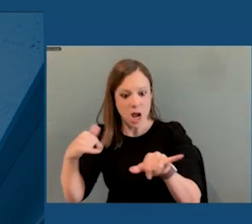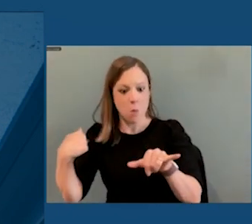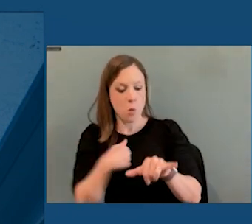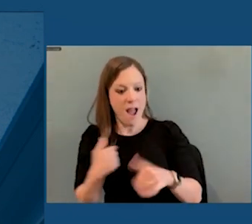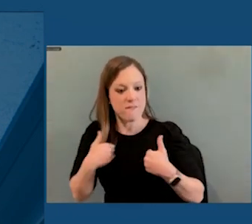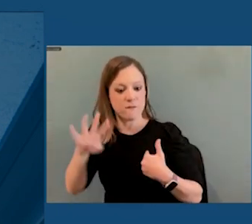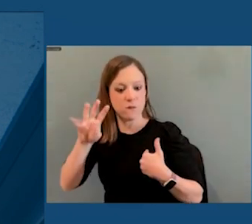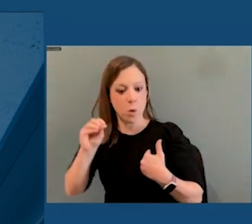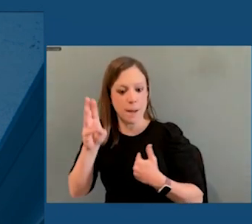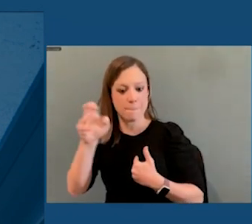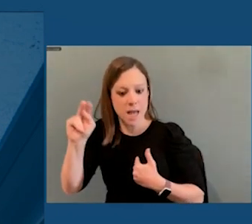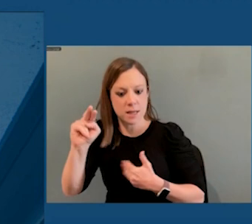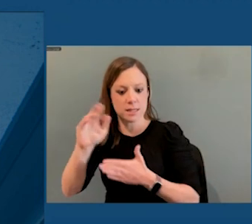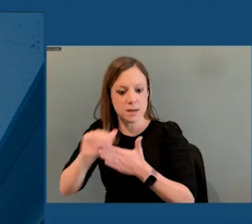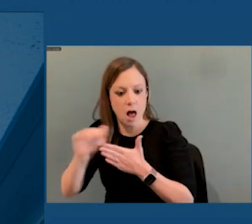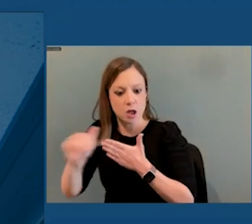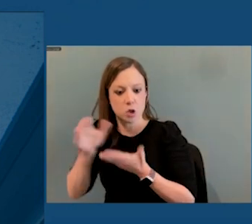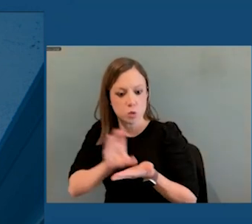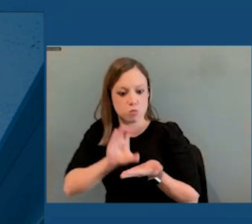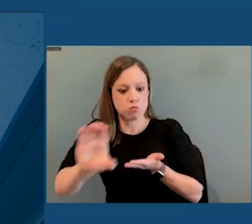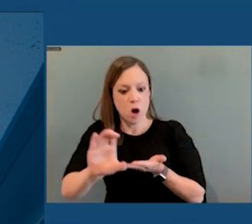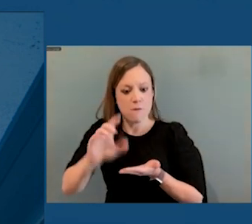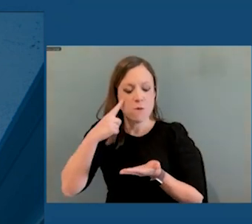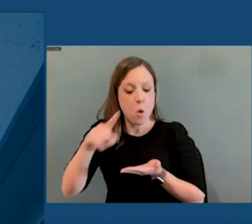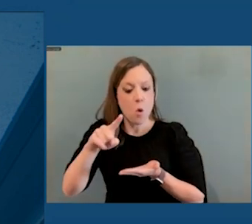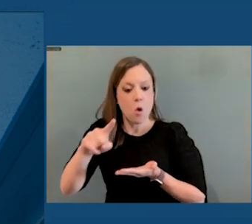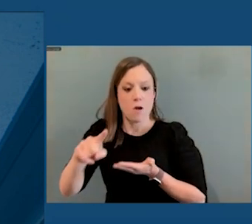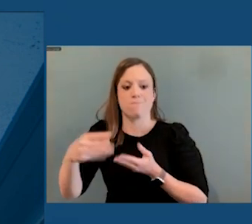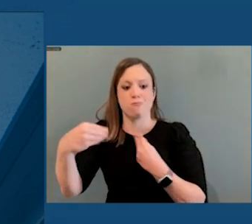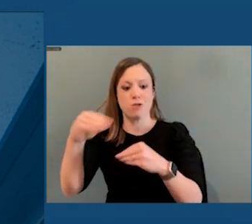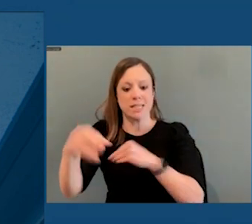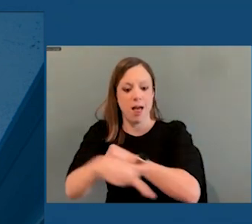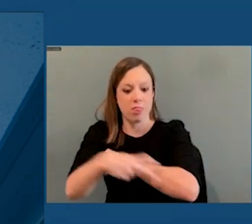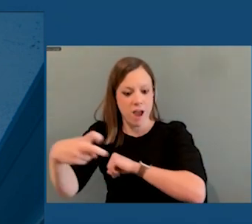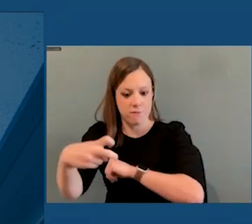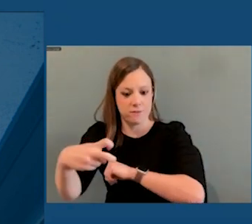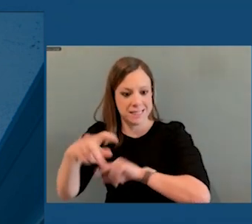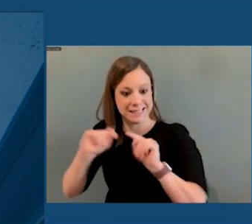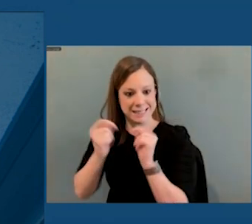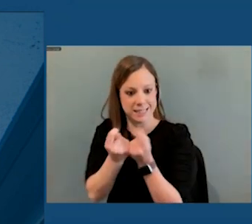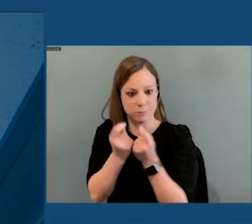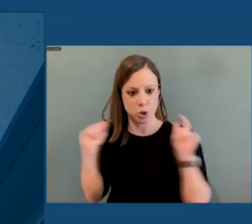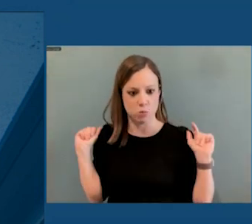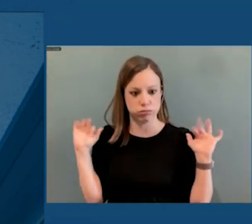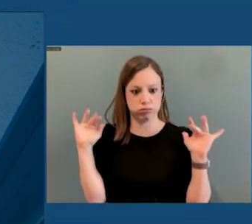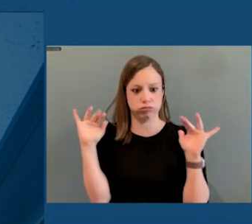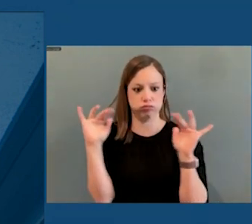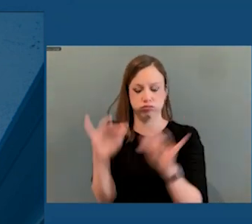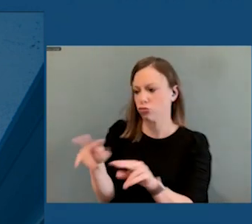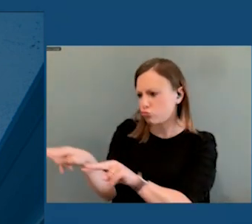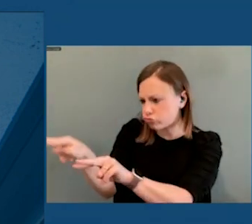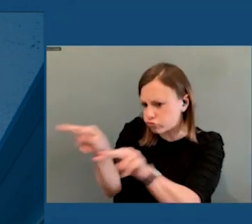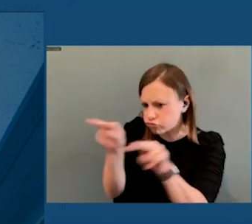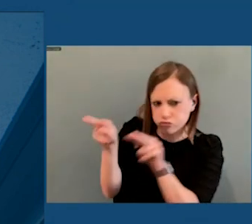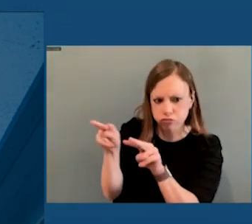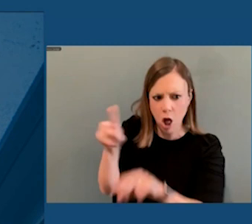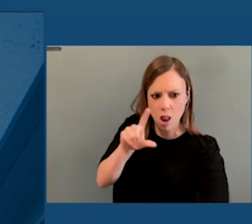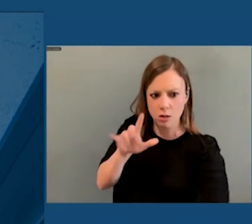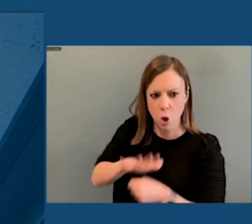local police departments. More than 100 troopers we will assign to build our